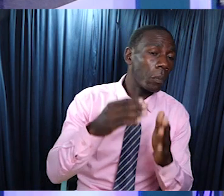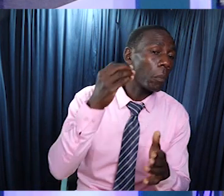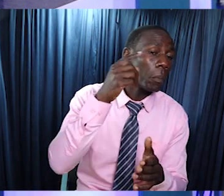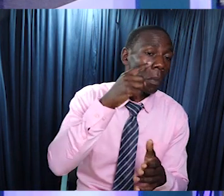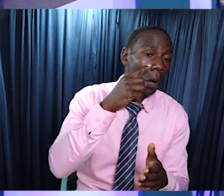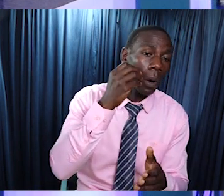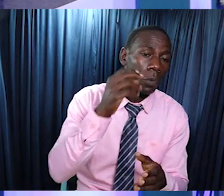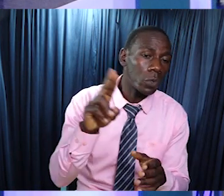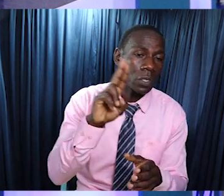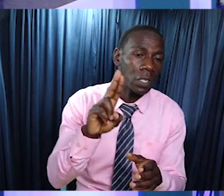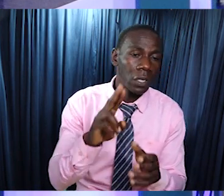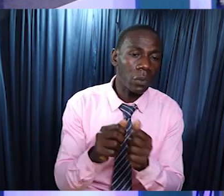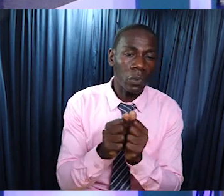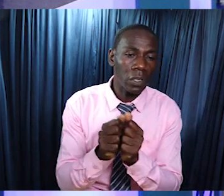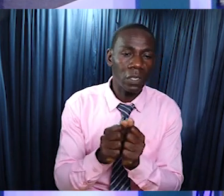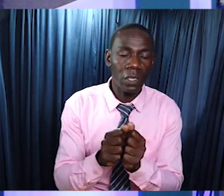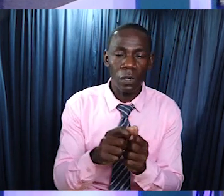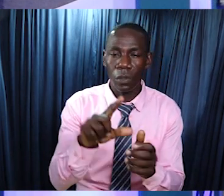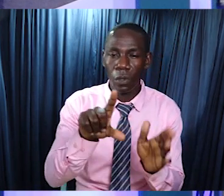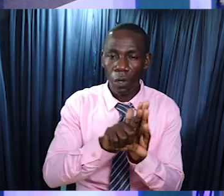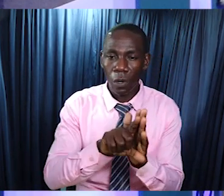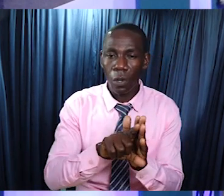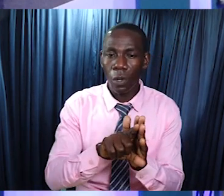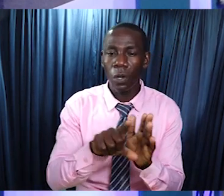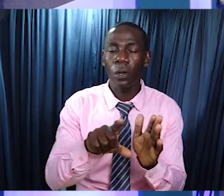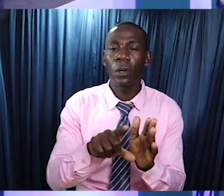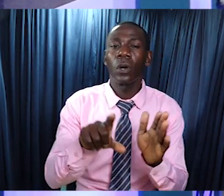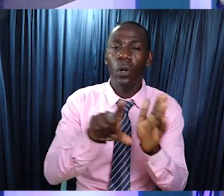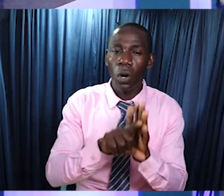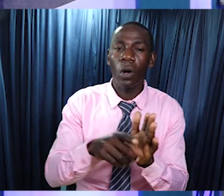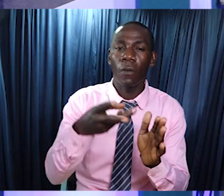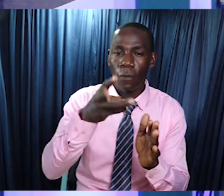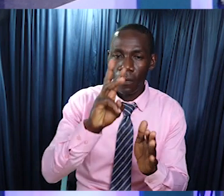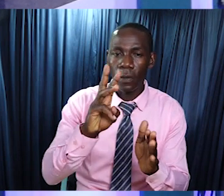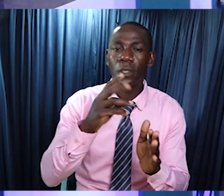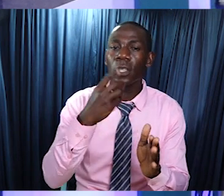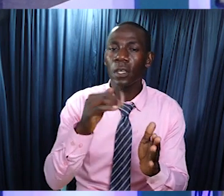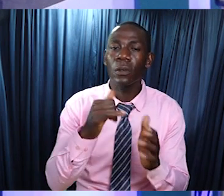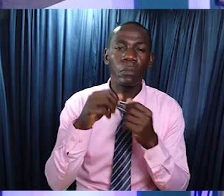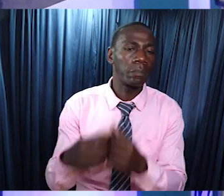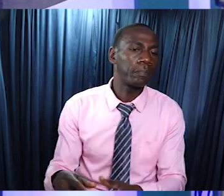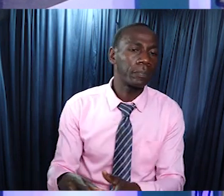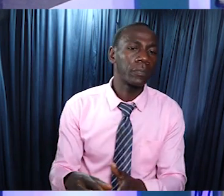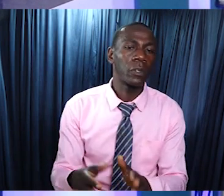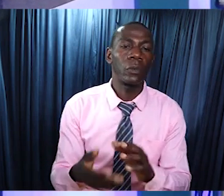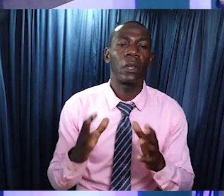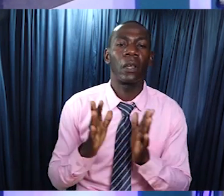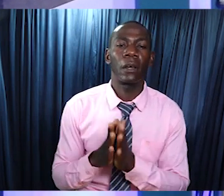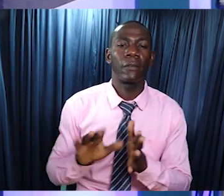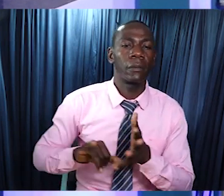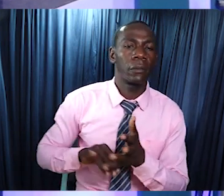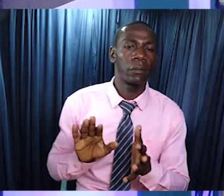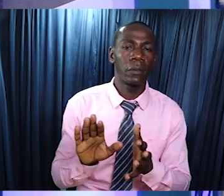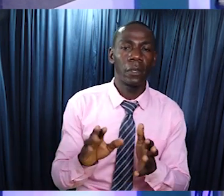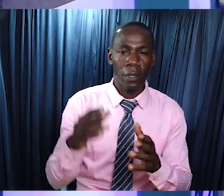gani? In my home, which law am I serving? Sheria ya Mungu inasema. The law of God says. Samehe. Forgive. Achilia. Let pardon. Enda mkeo. Love your